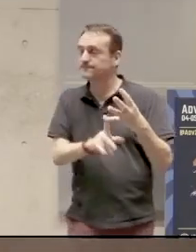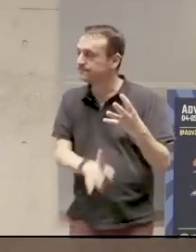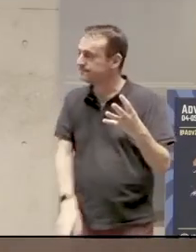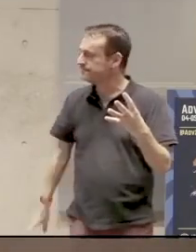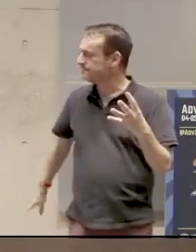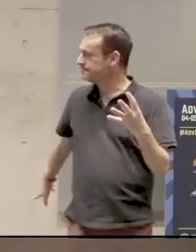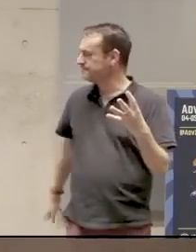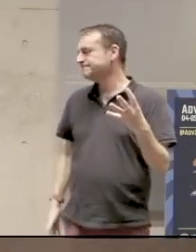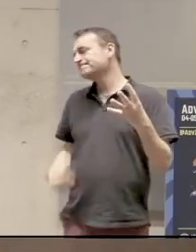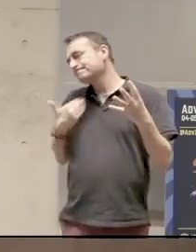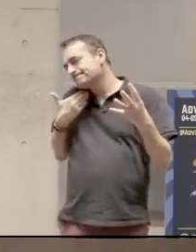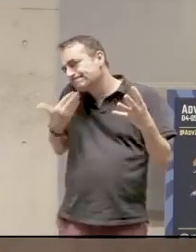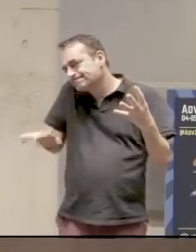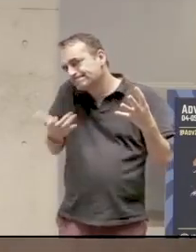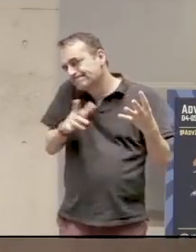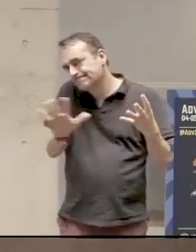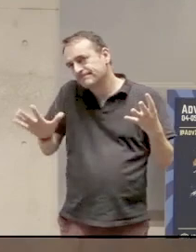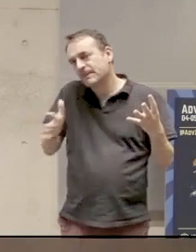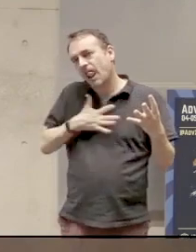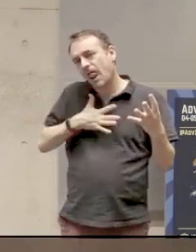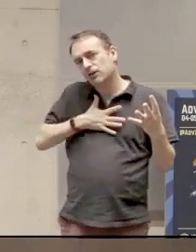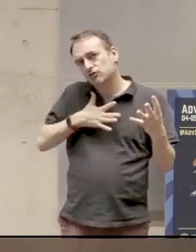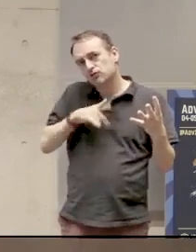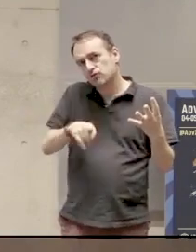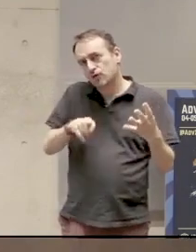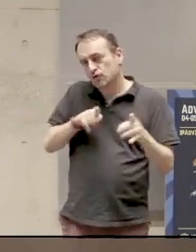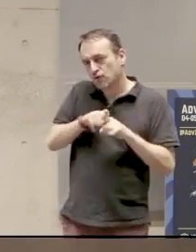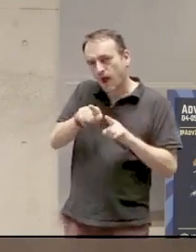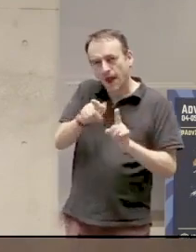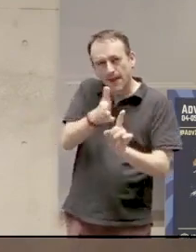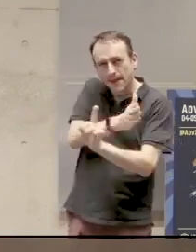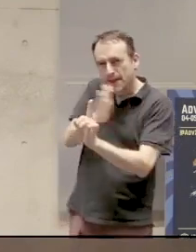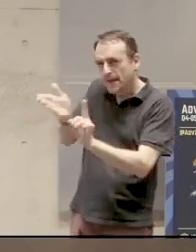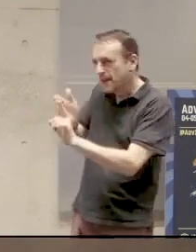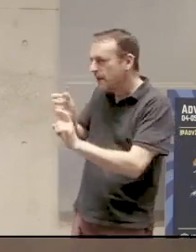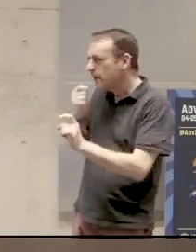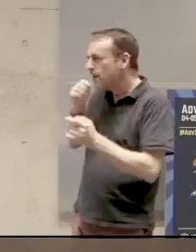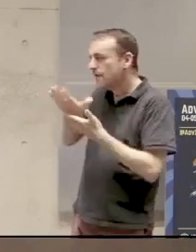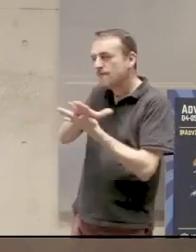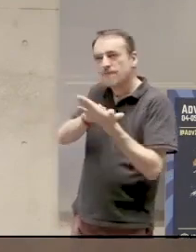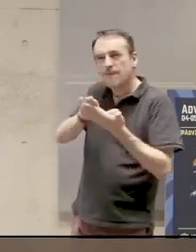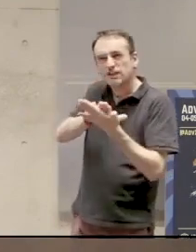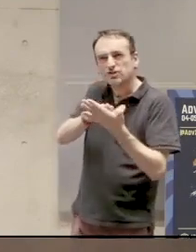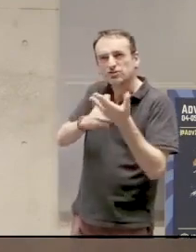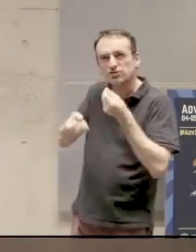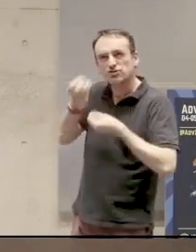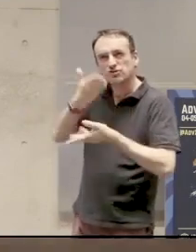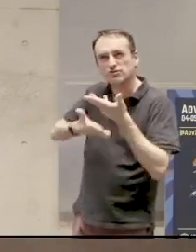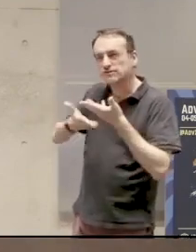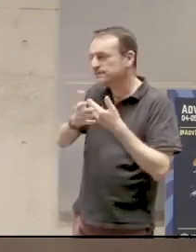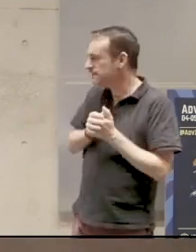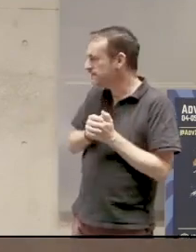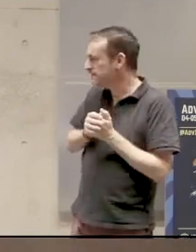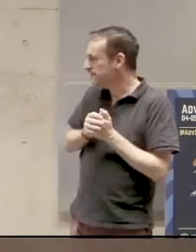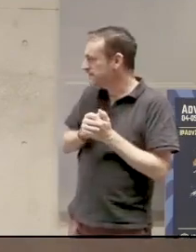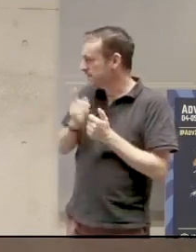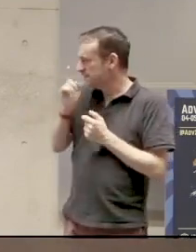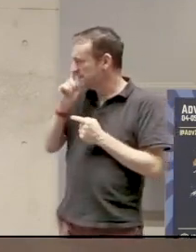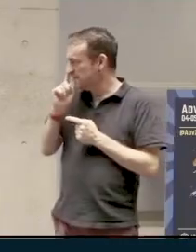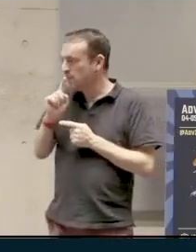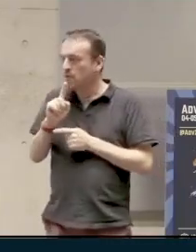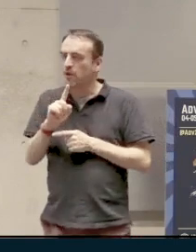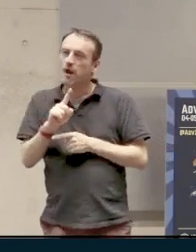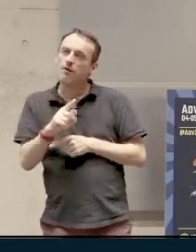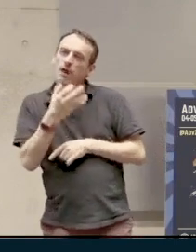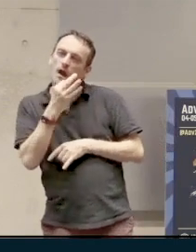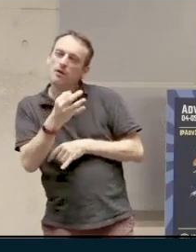I don't know, I would like to try and get a confession out of the panel. I'd like to know what your worst mistake is,